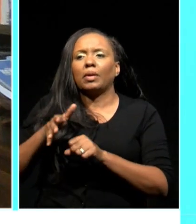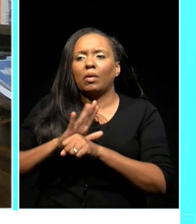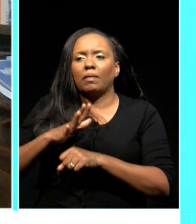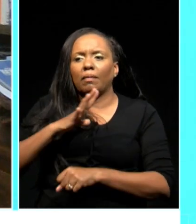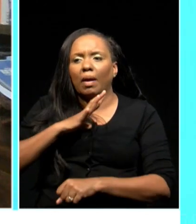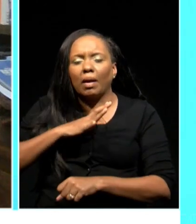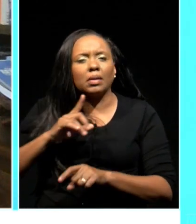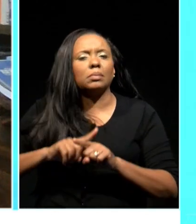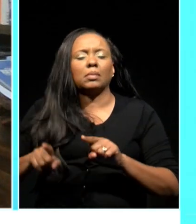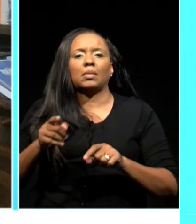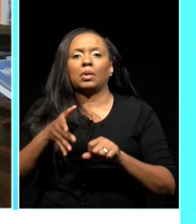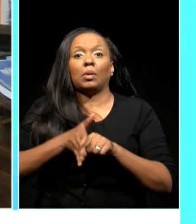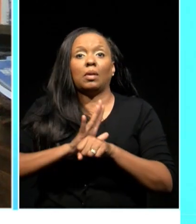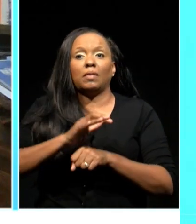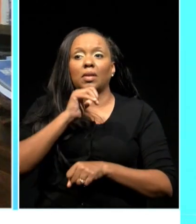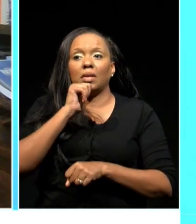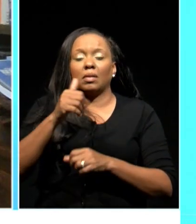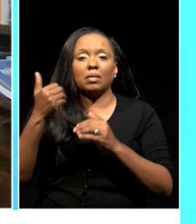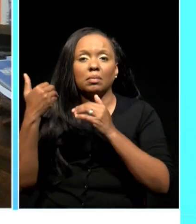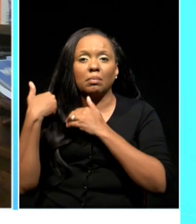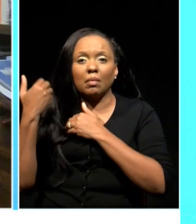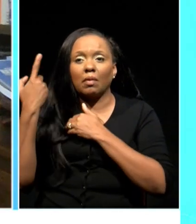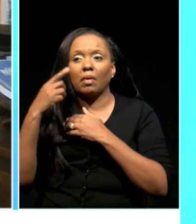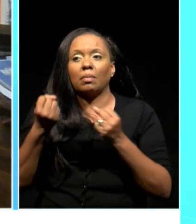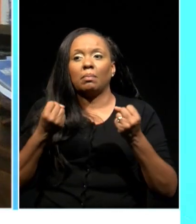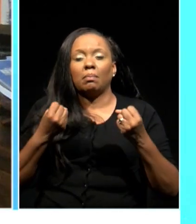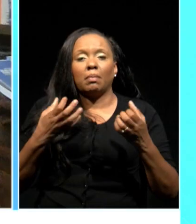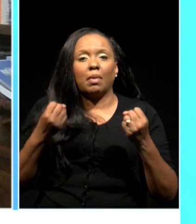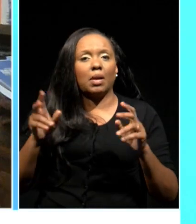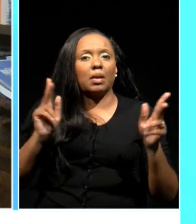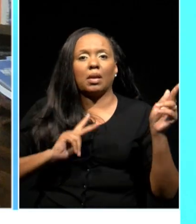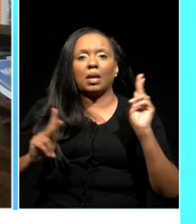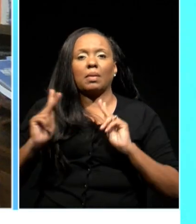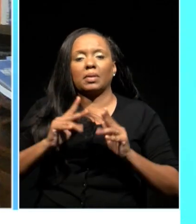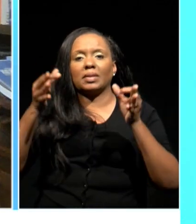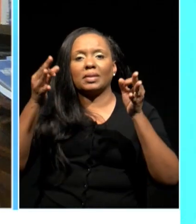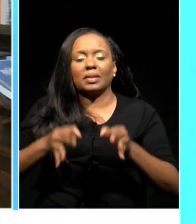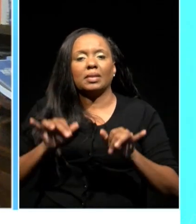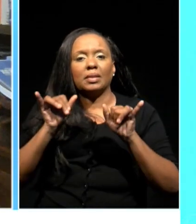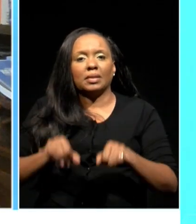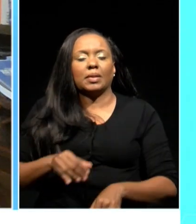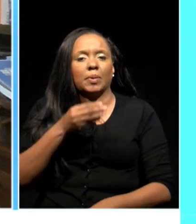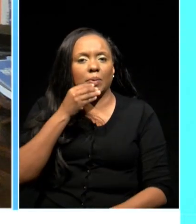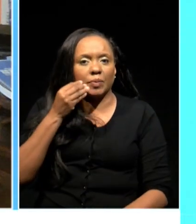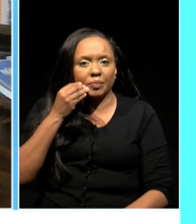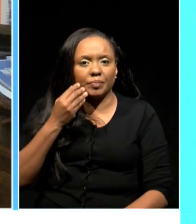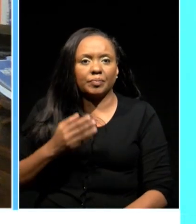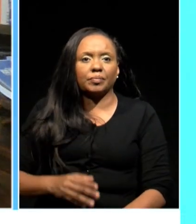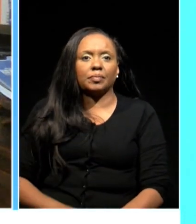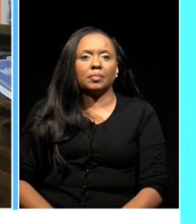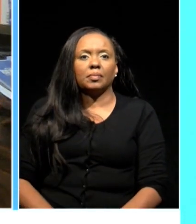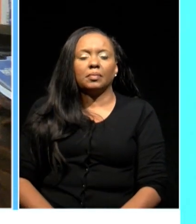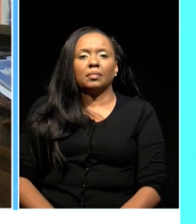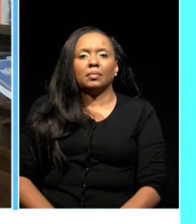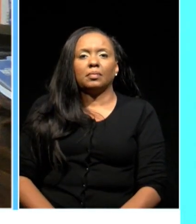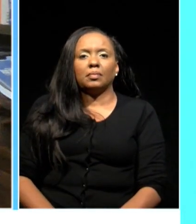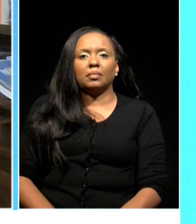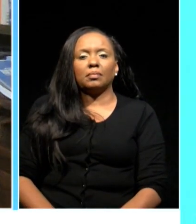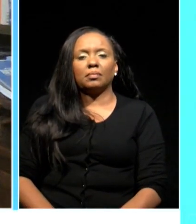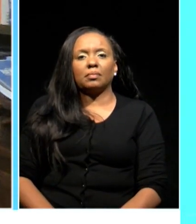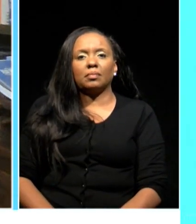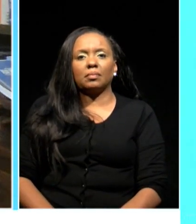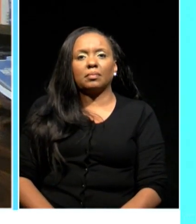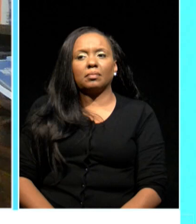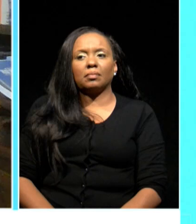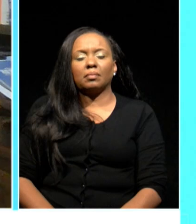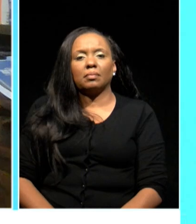not responsible for the thousands of voters who decided to stay home. Those swing voters, those people who voted